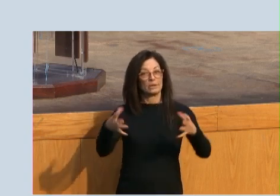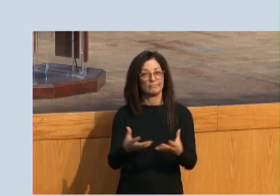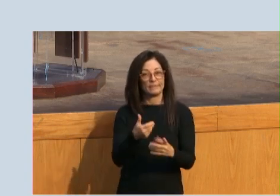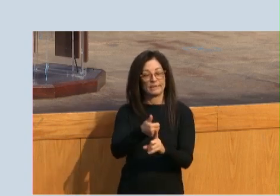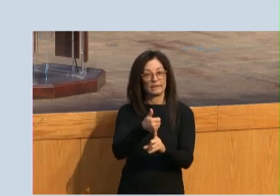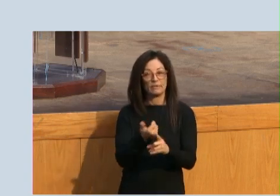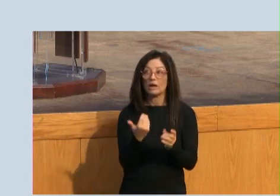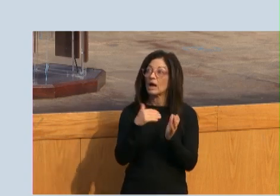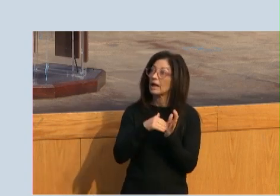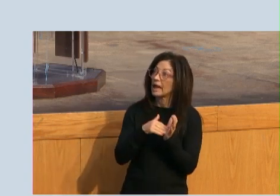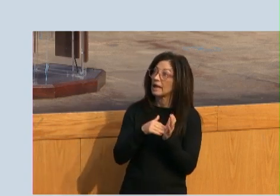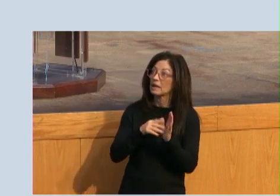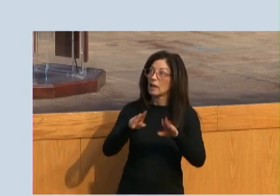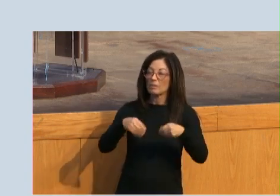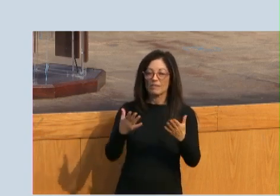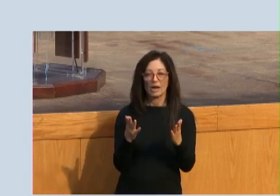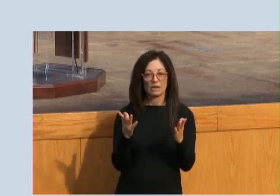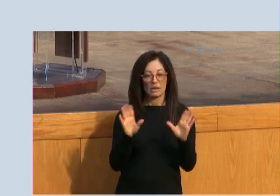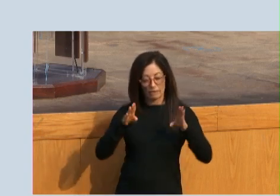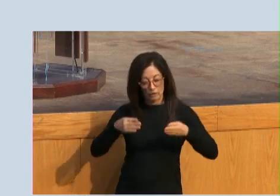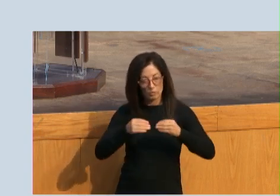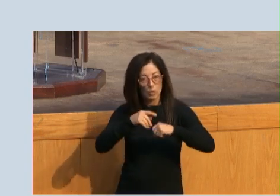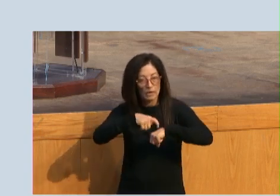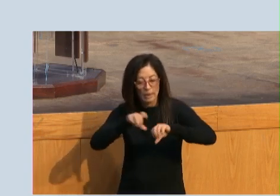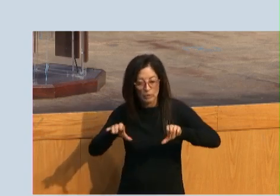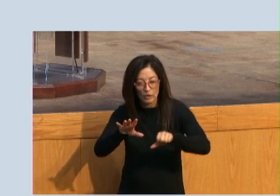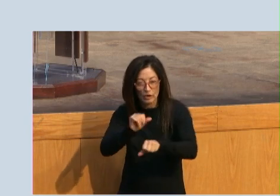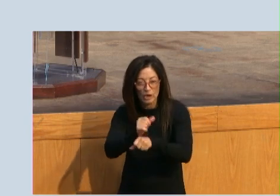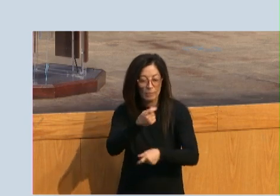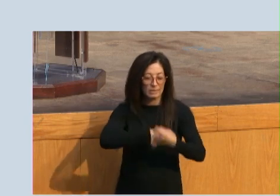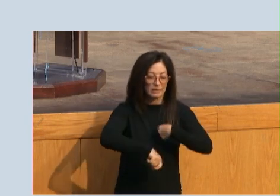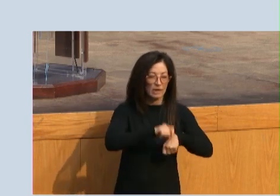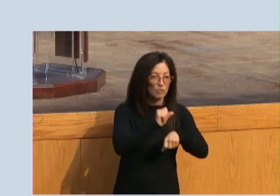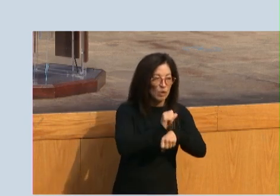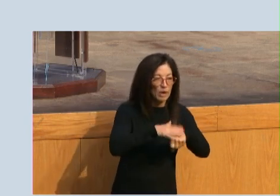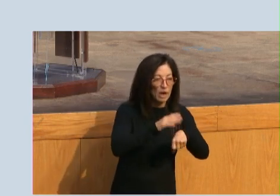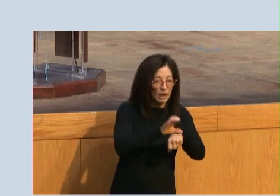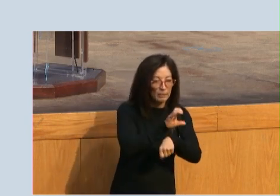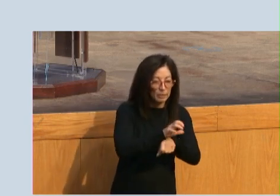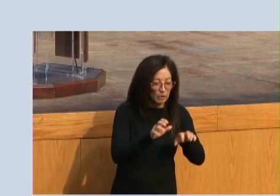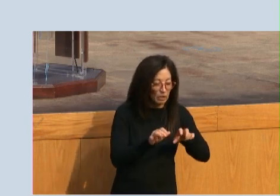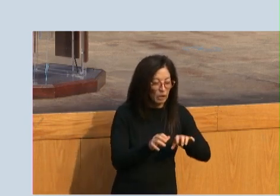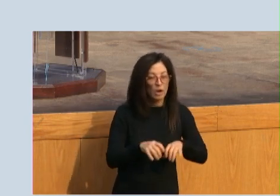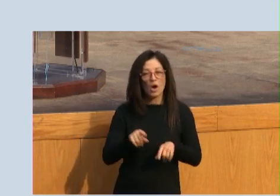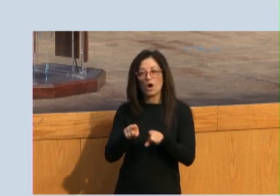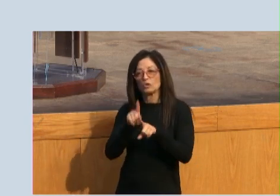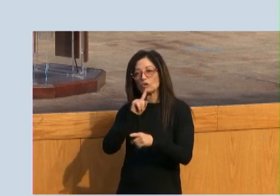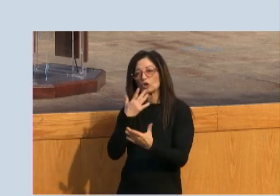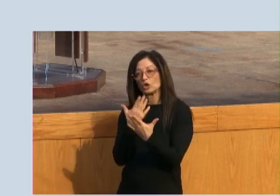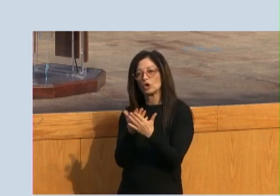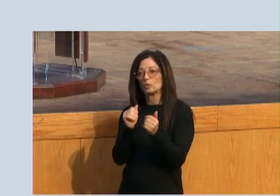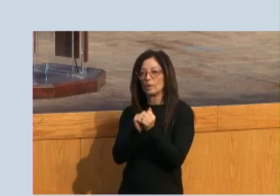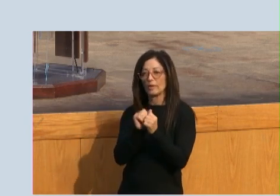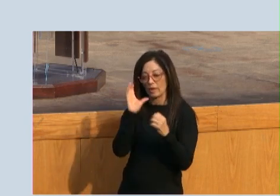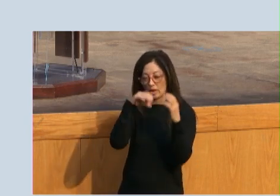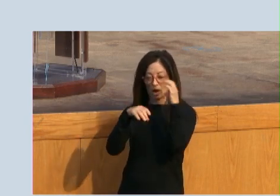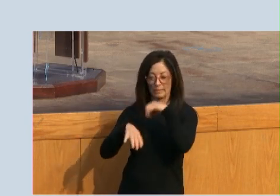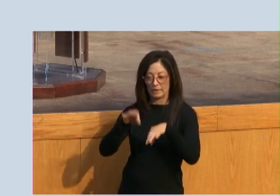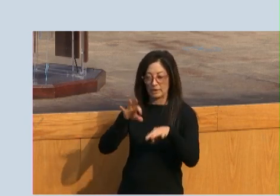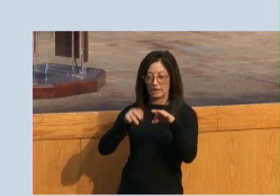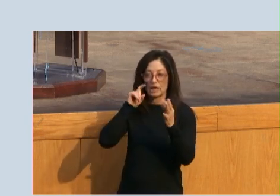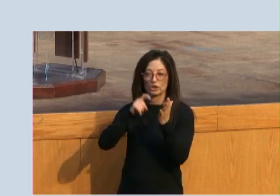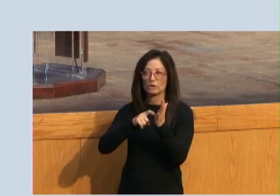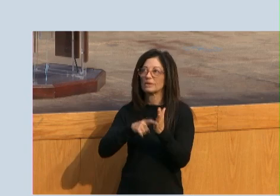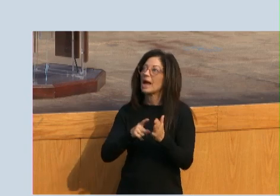Again, providers spend more time doing their jobs versus looking at a computer. It's also really good at anomaly detection and system